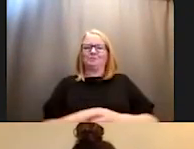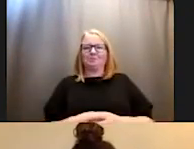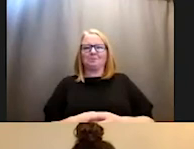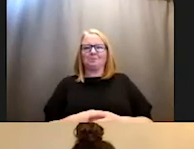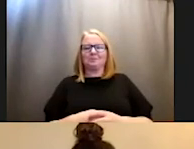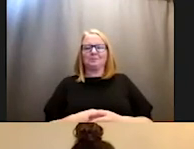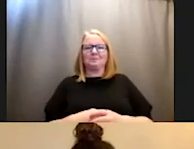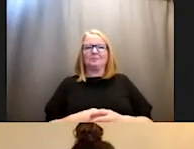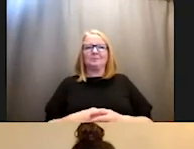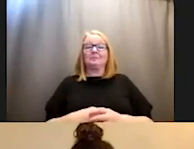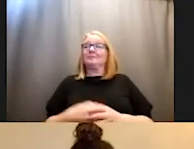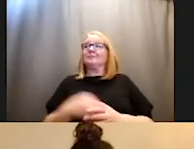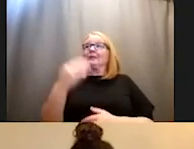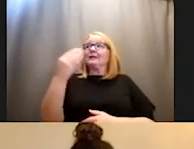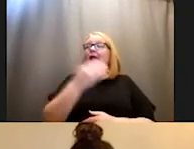She, in